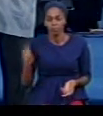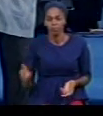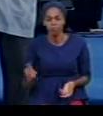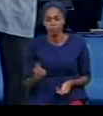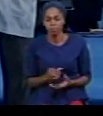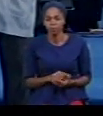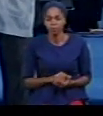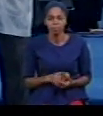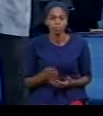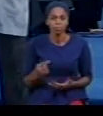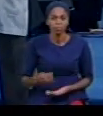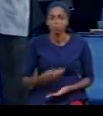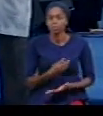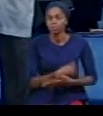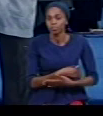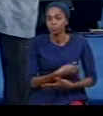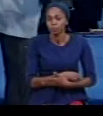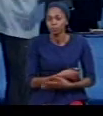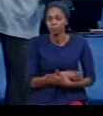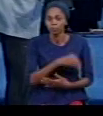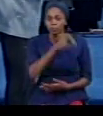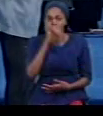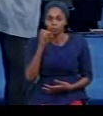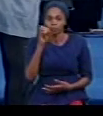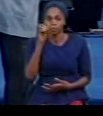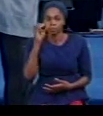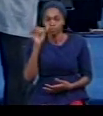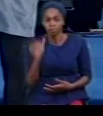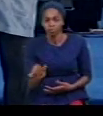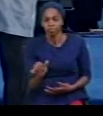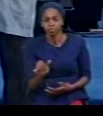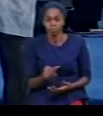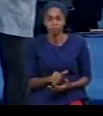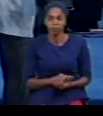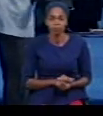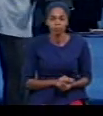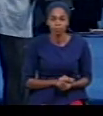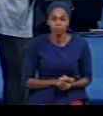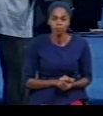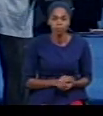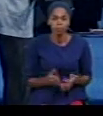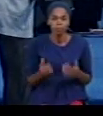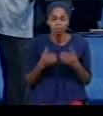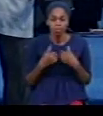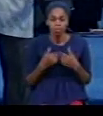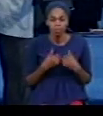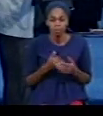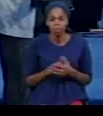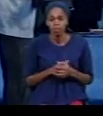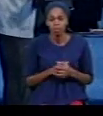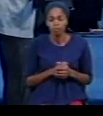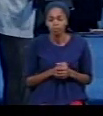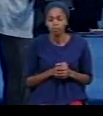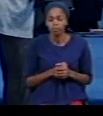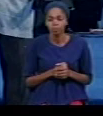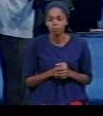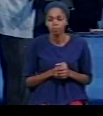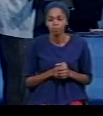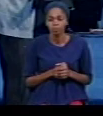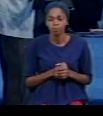baby, Joy, God's will, had neonatal septicemia